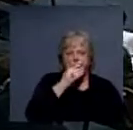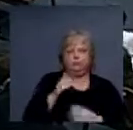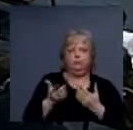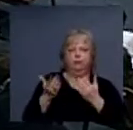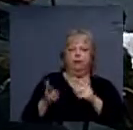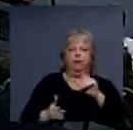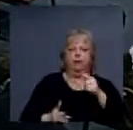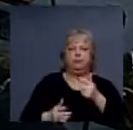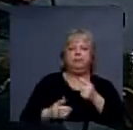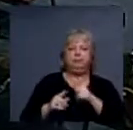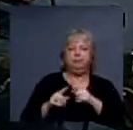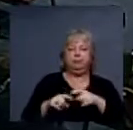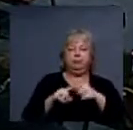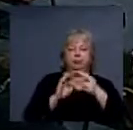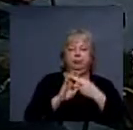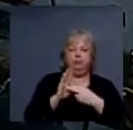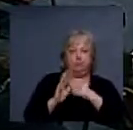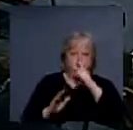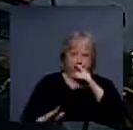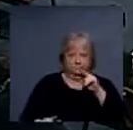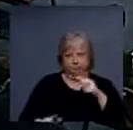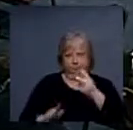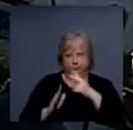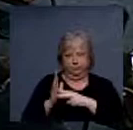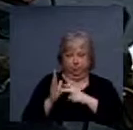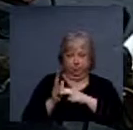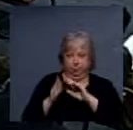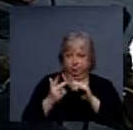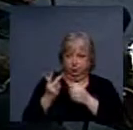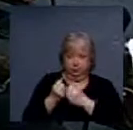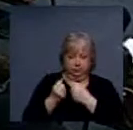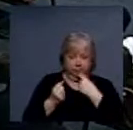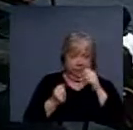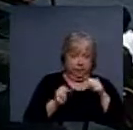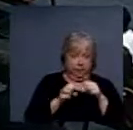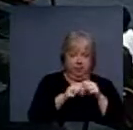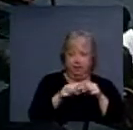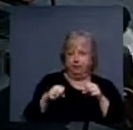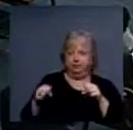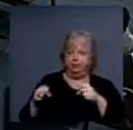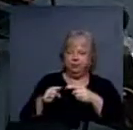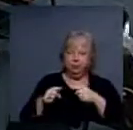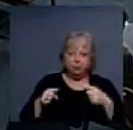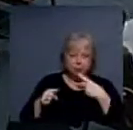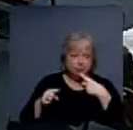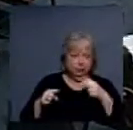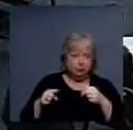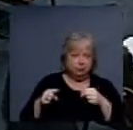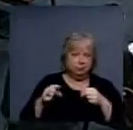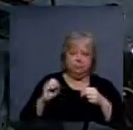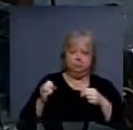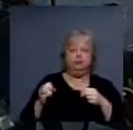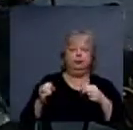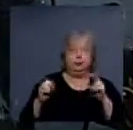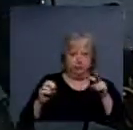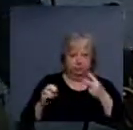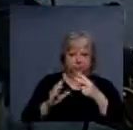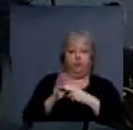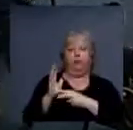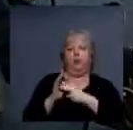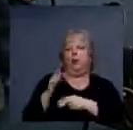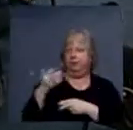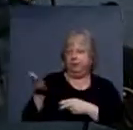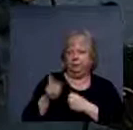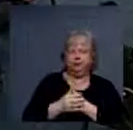There's a motion and a second to suspend the rules and place this ordinance on second reading. All in favor indicate by saying aye. Aye. Opposed, say nay. Second